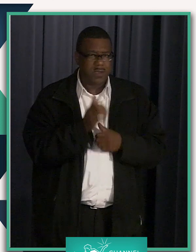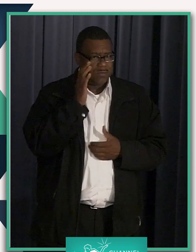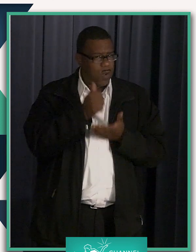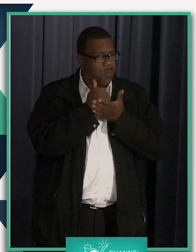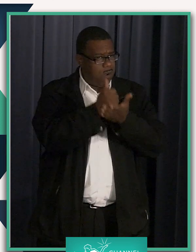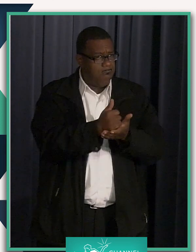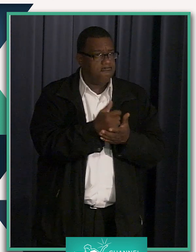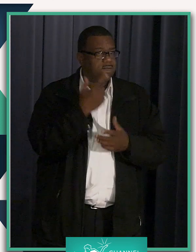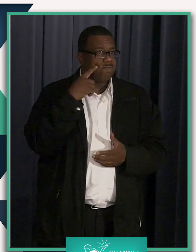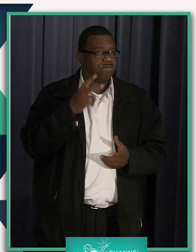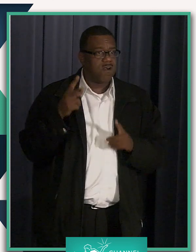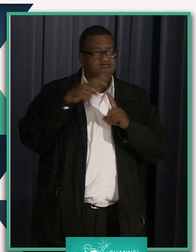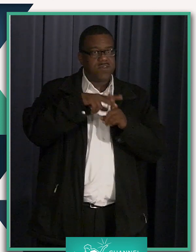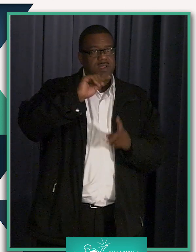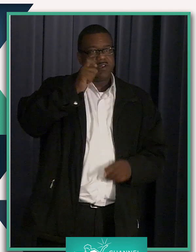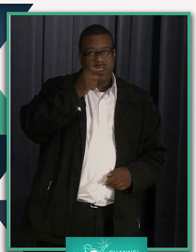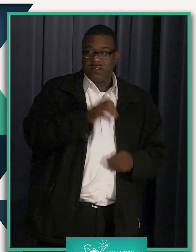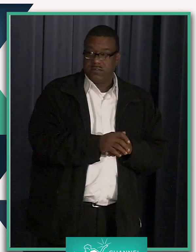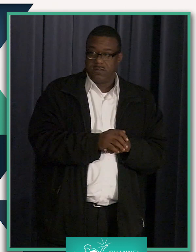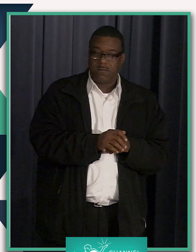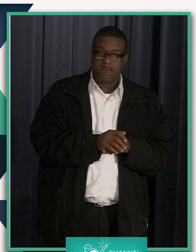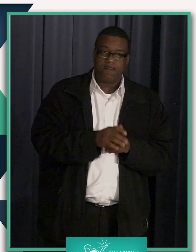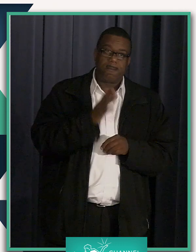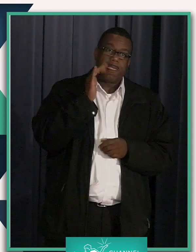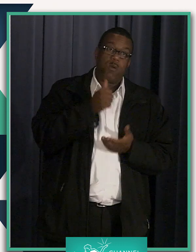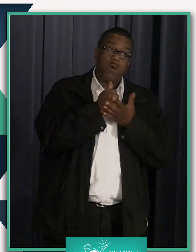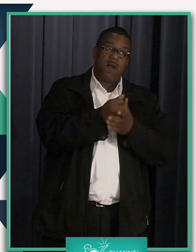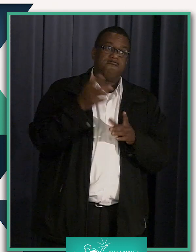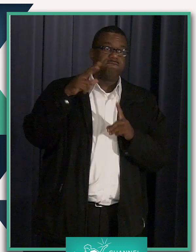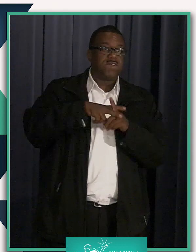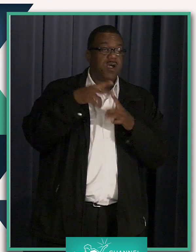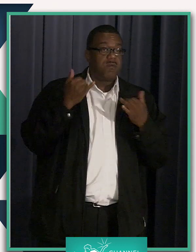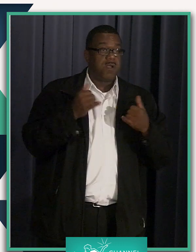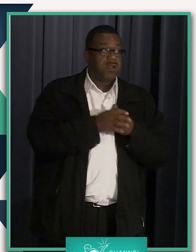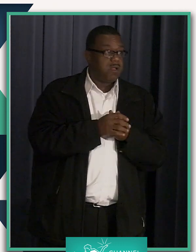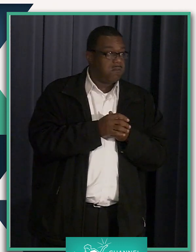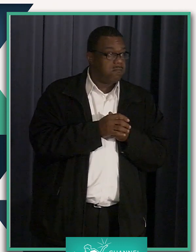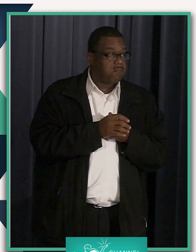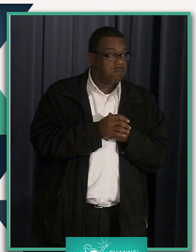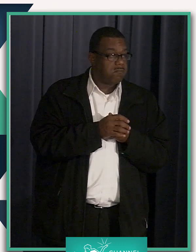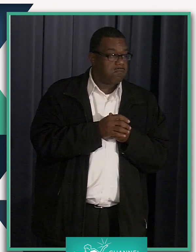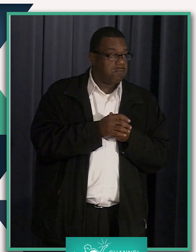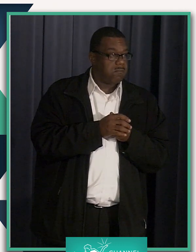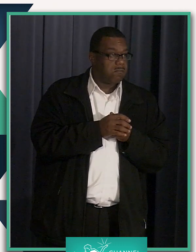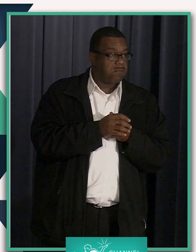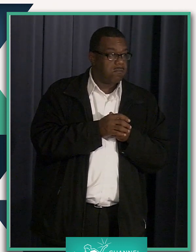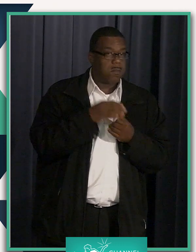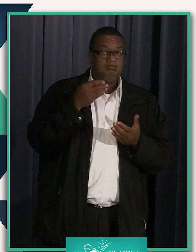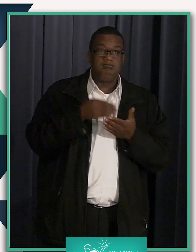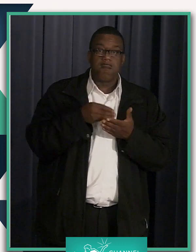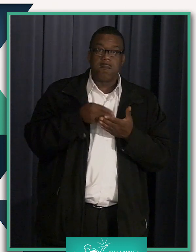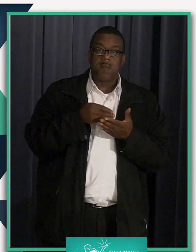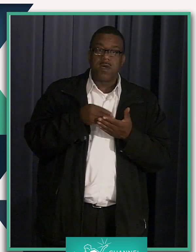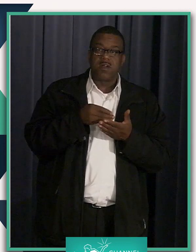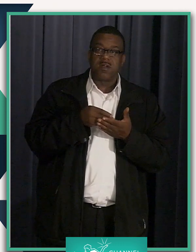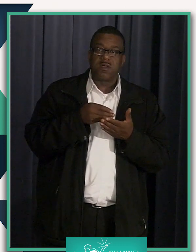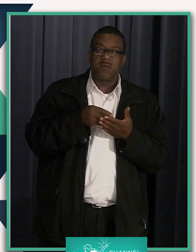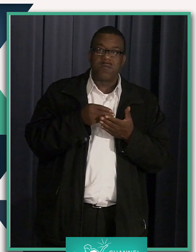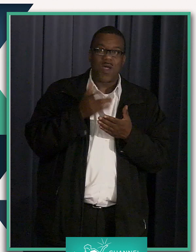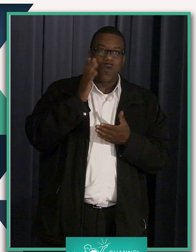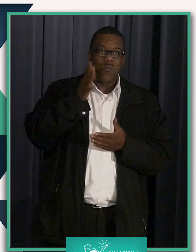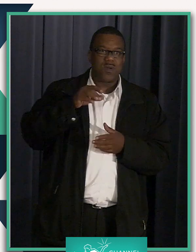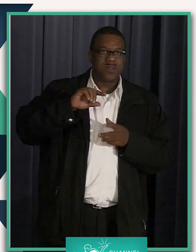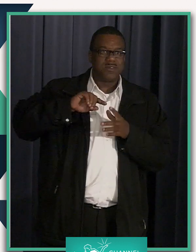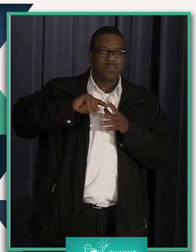filing your taxes. They'll help you file them now. And then the money will start to